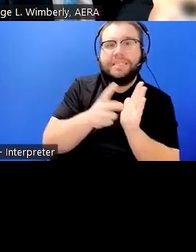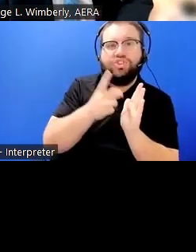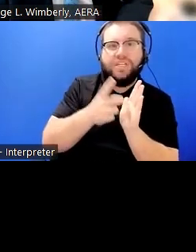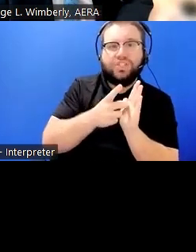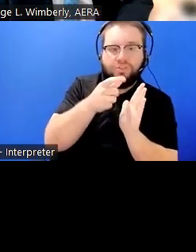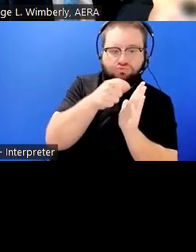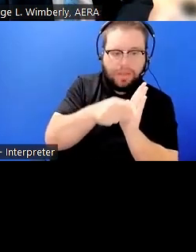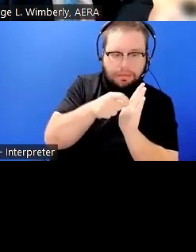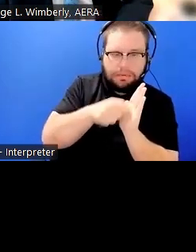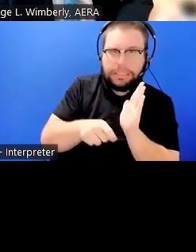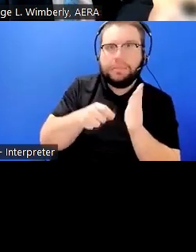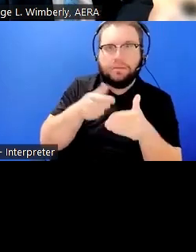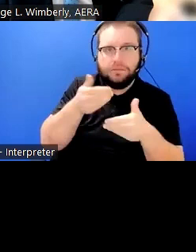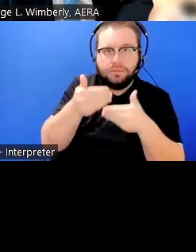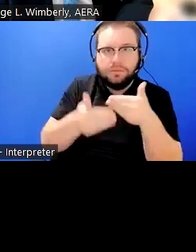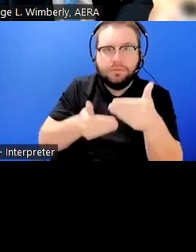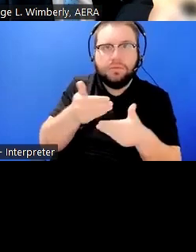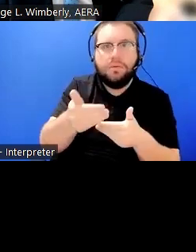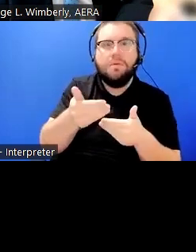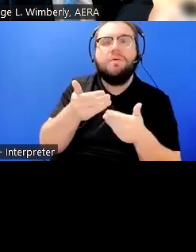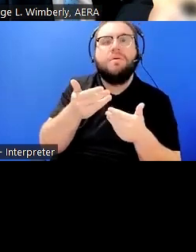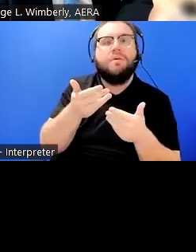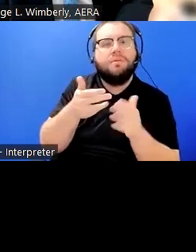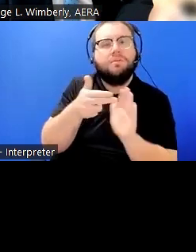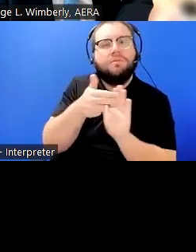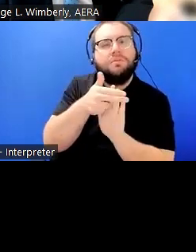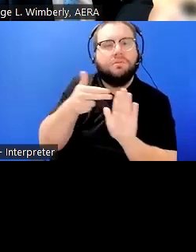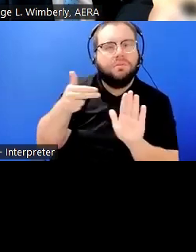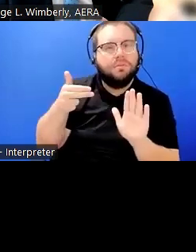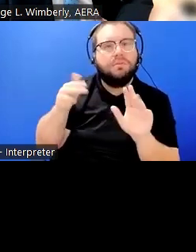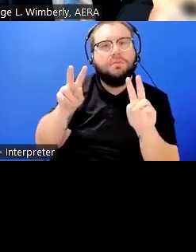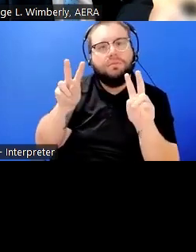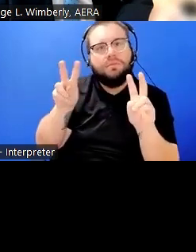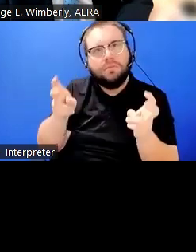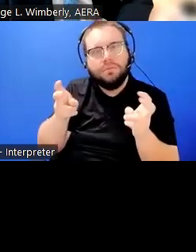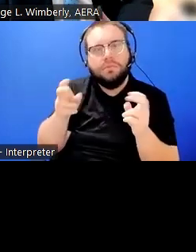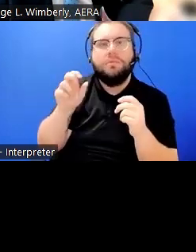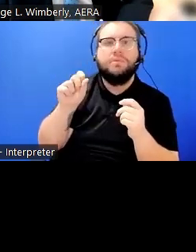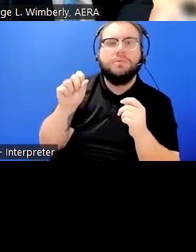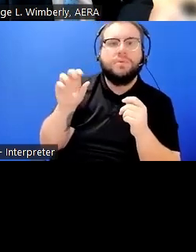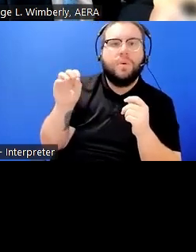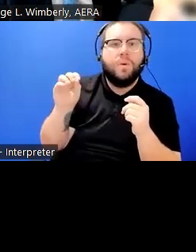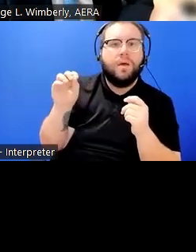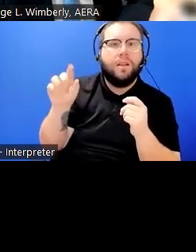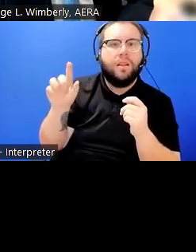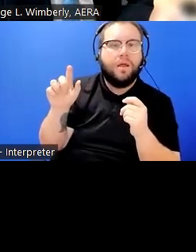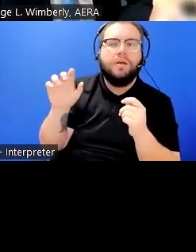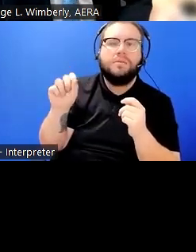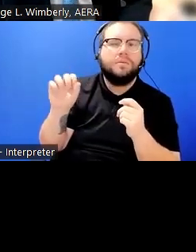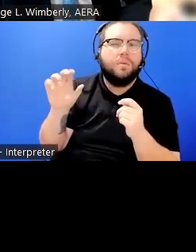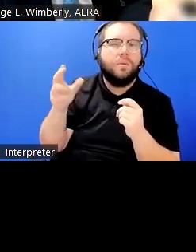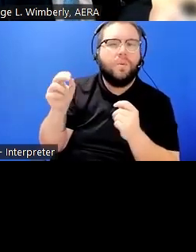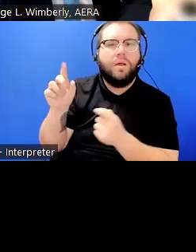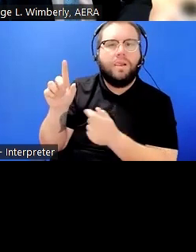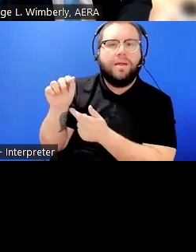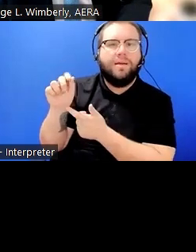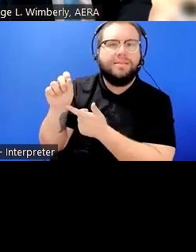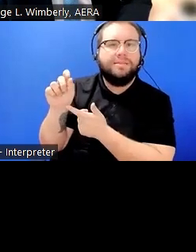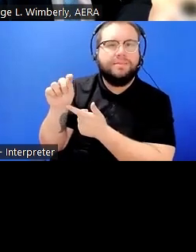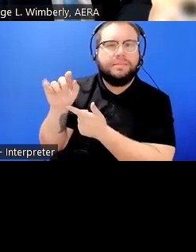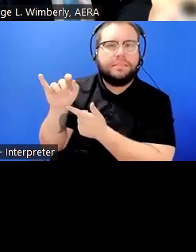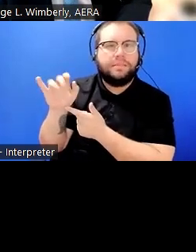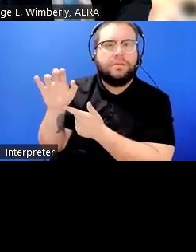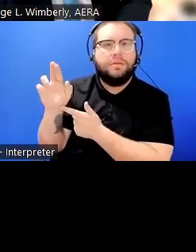defined as what they call that is either now the scholastic residence, some of those types of terms, but however your